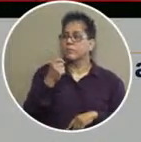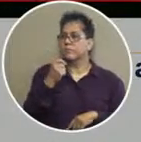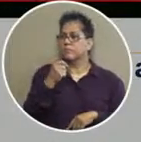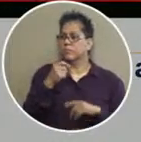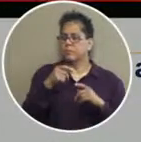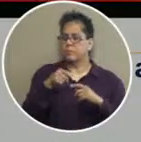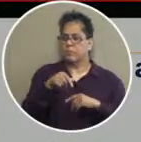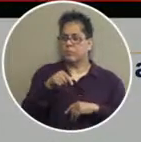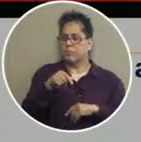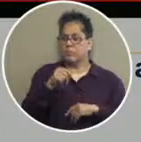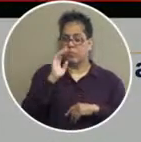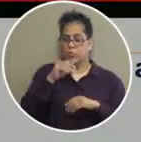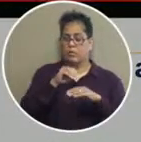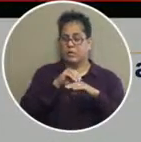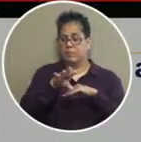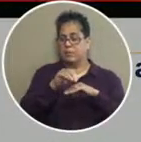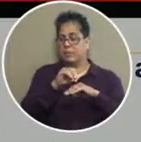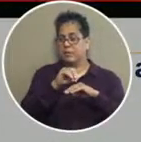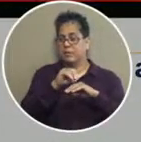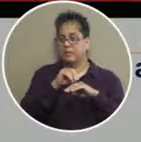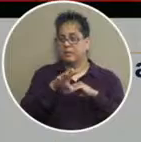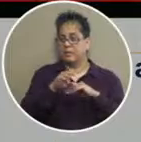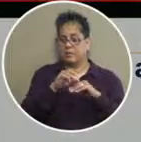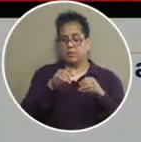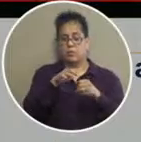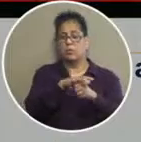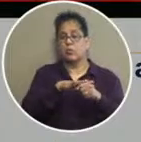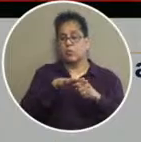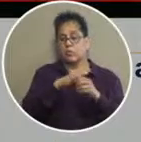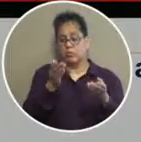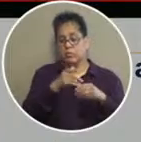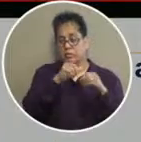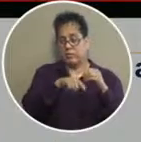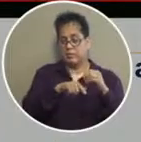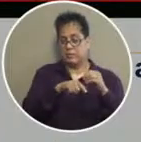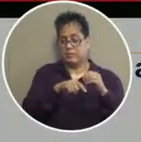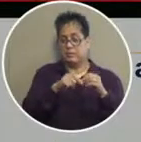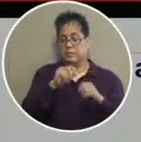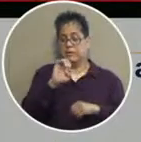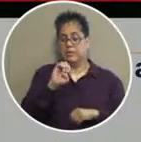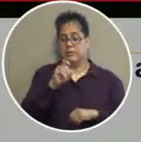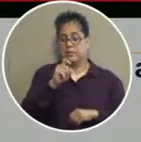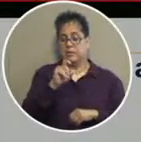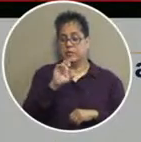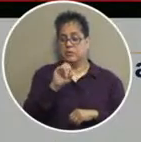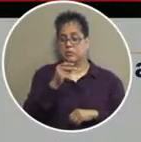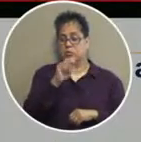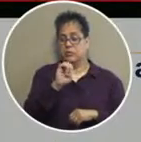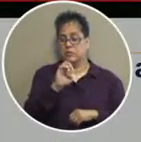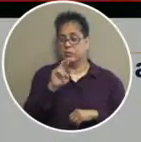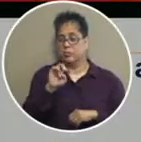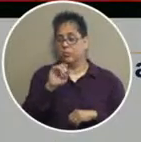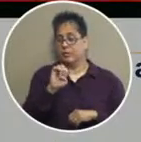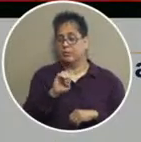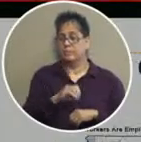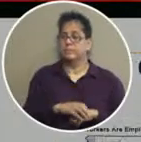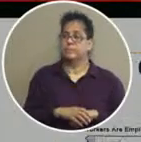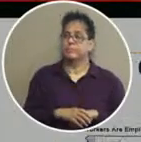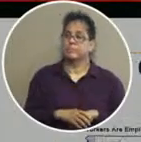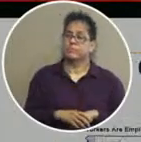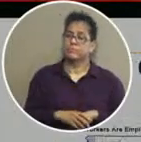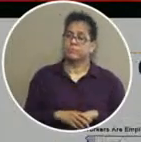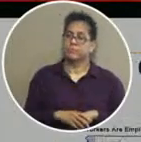well. So it's a double impact here locally with this exchange rate being so volatile that it has been in the last few weeks. Next slide.